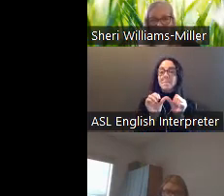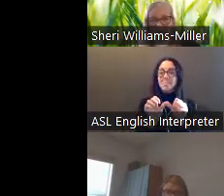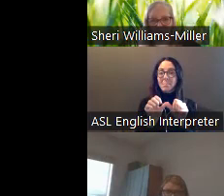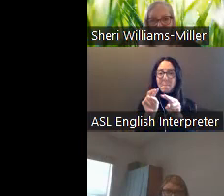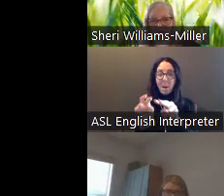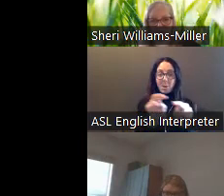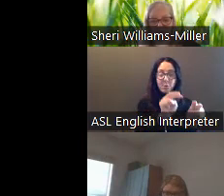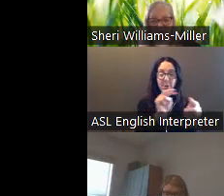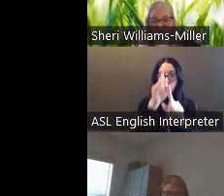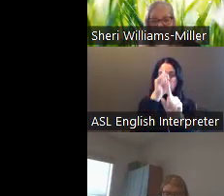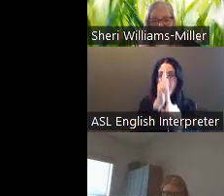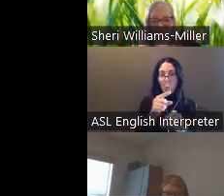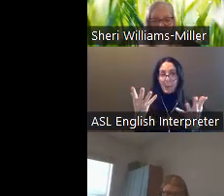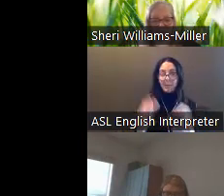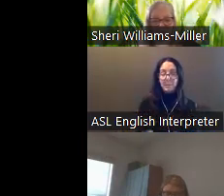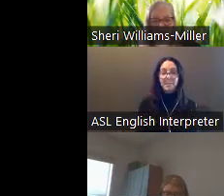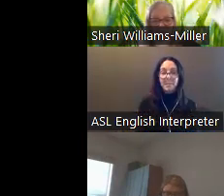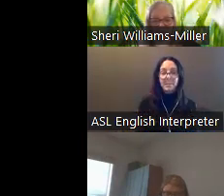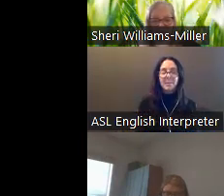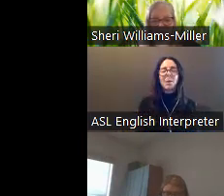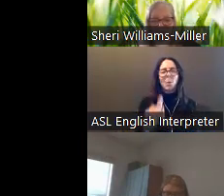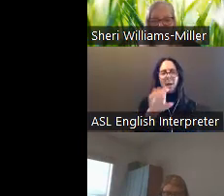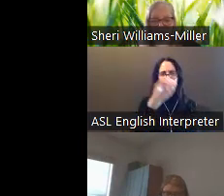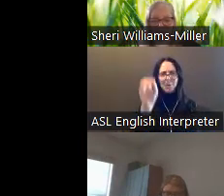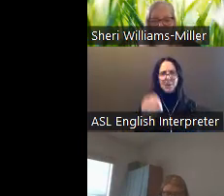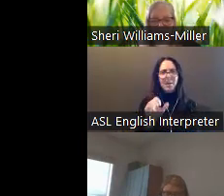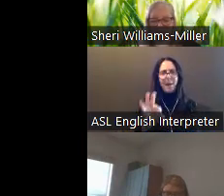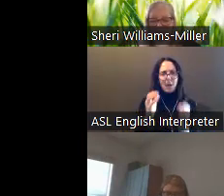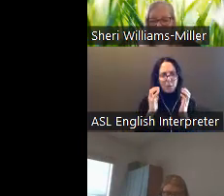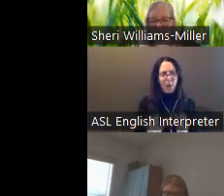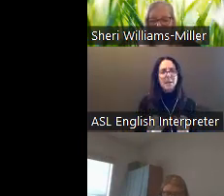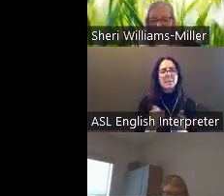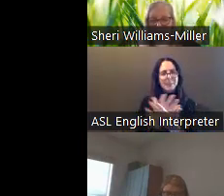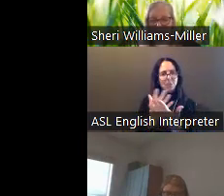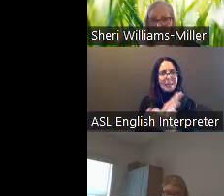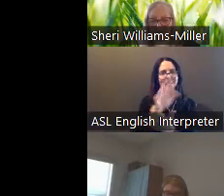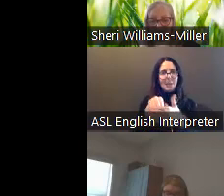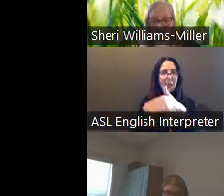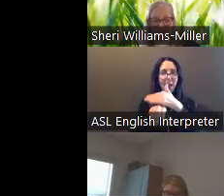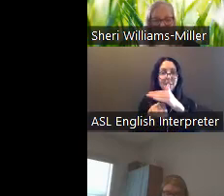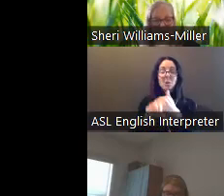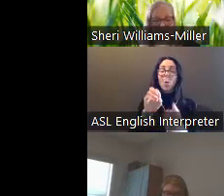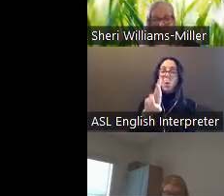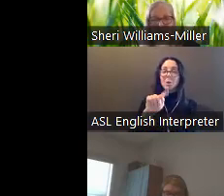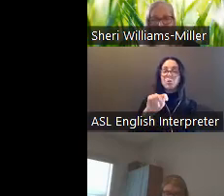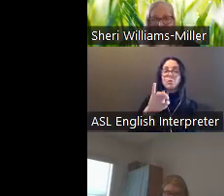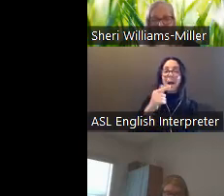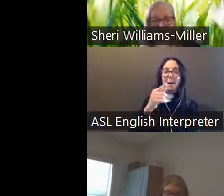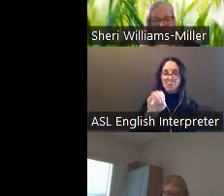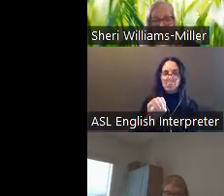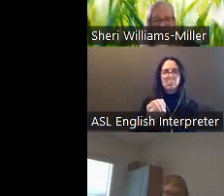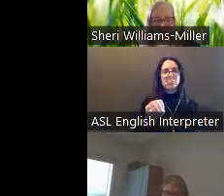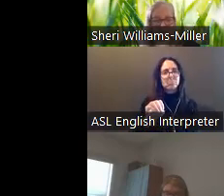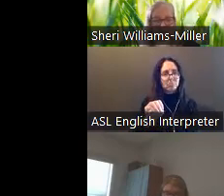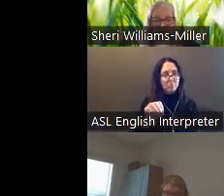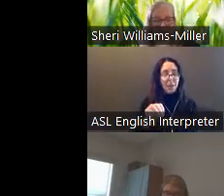goal is for 100% of our clients to be screened at central access or at triage and